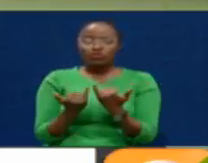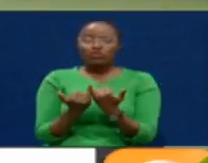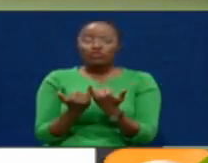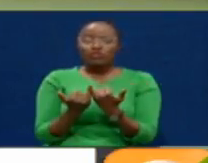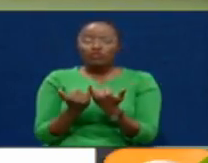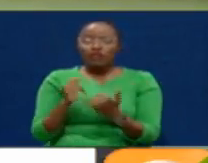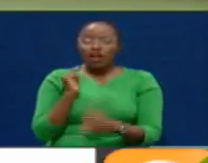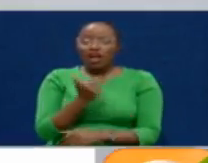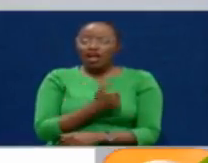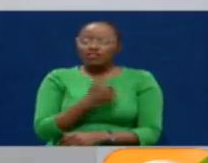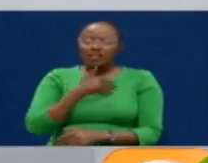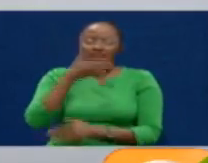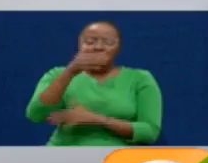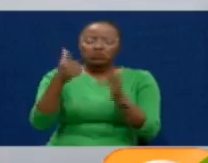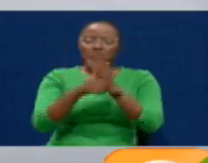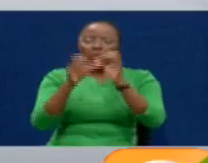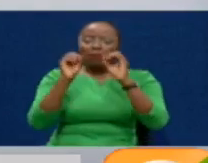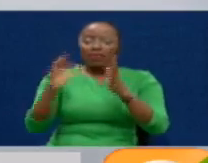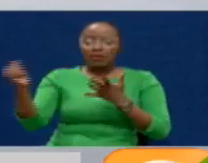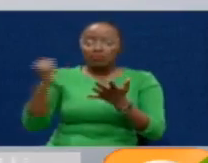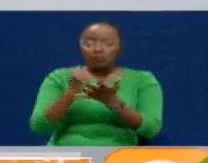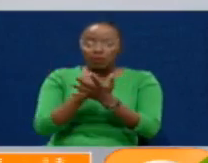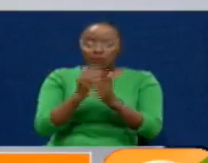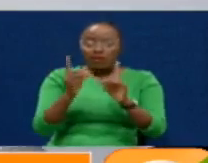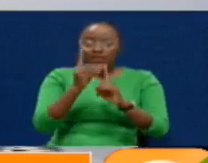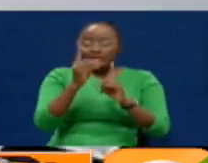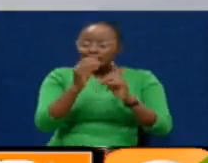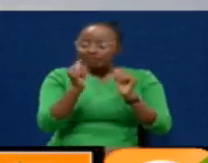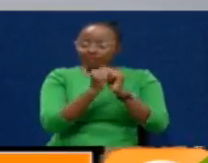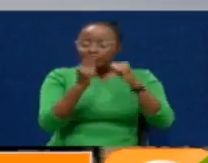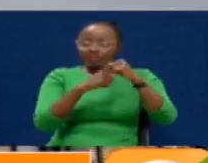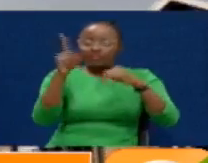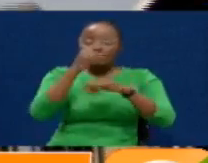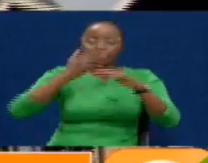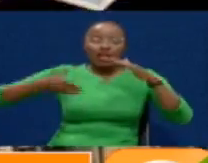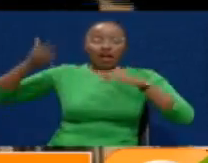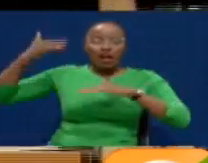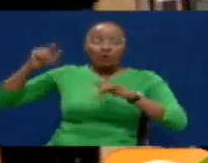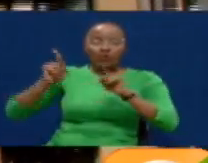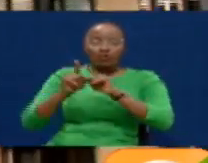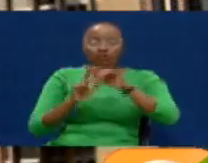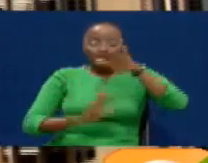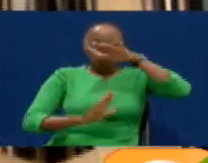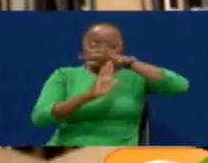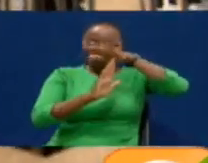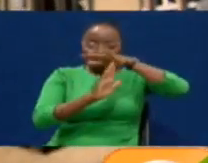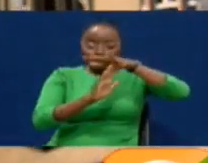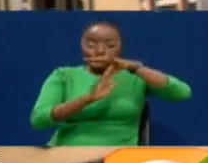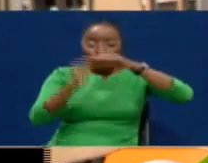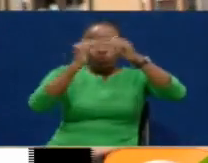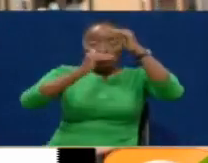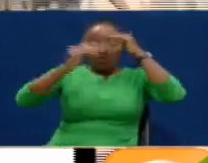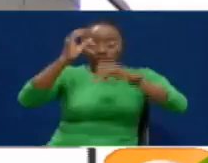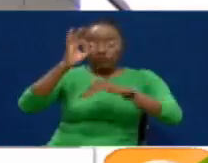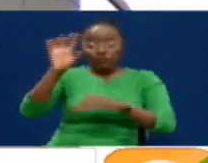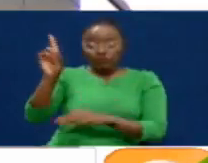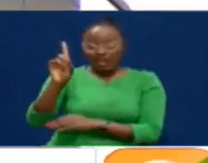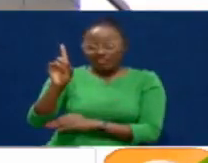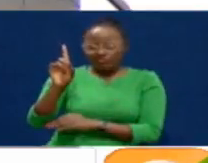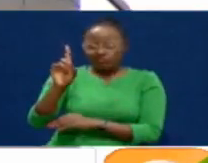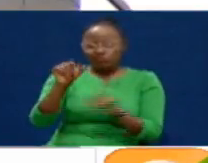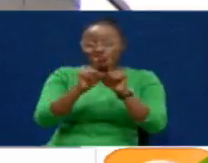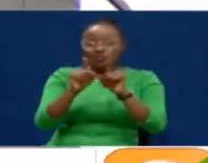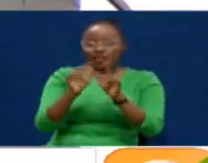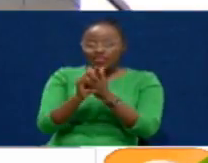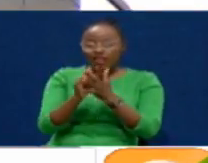we would not be having this. That appointment 16 days ago, thrusting the country's top-ranked public institution of higher learning into